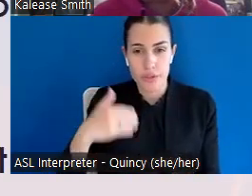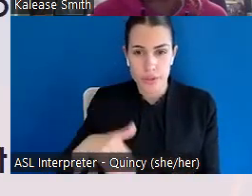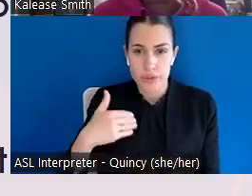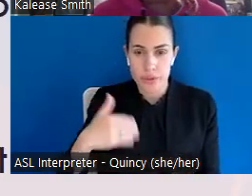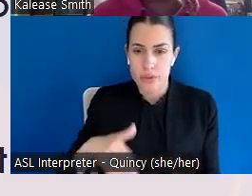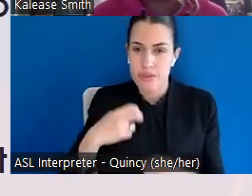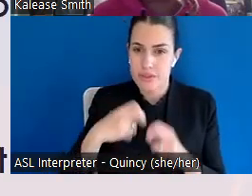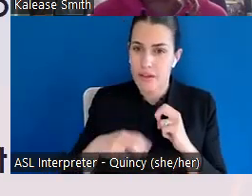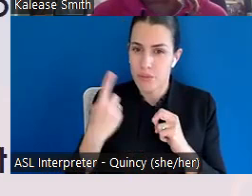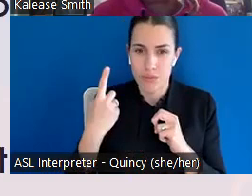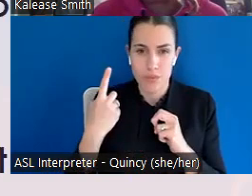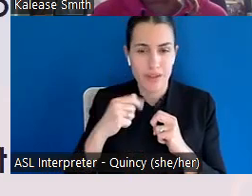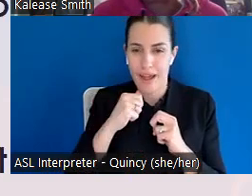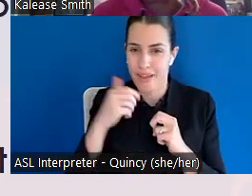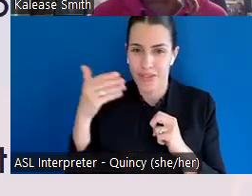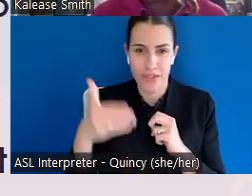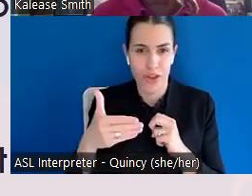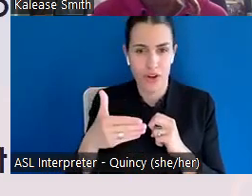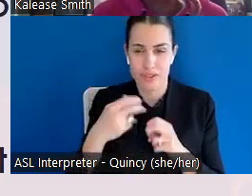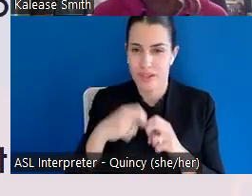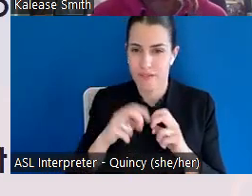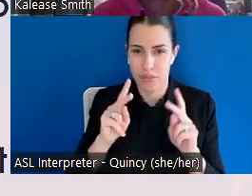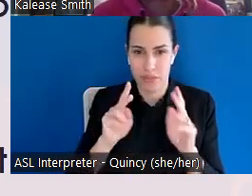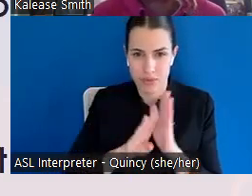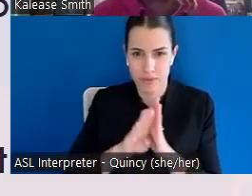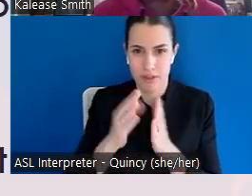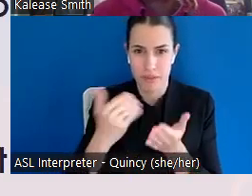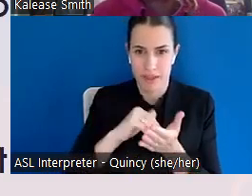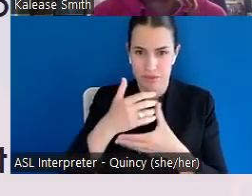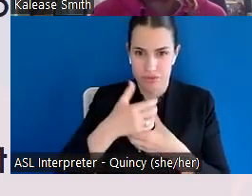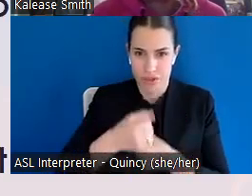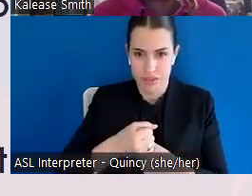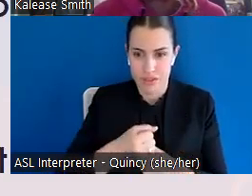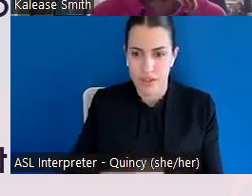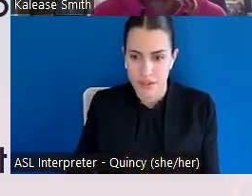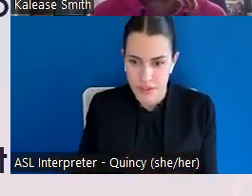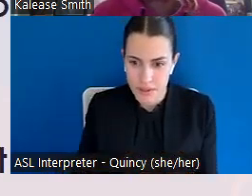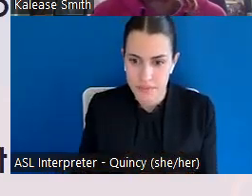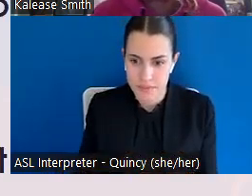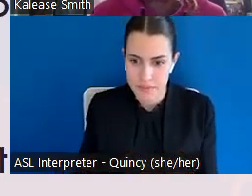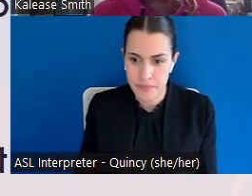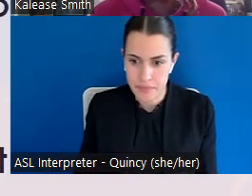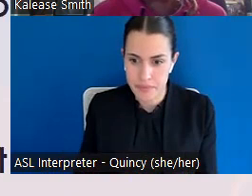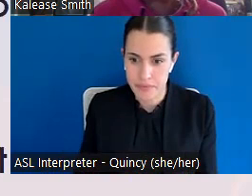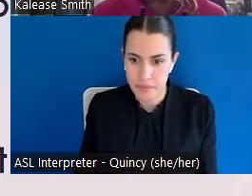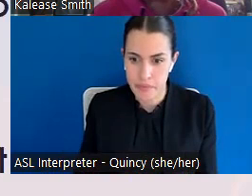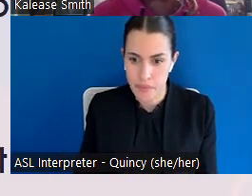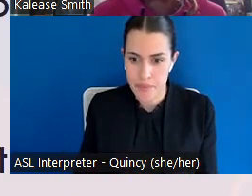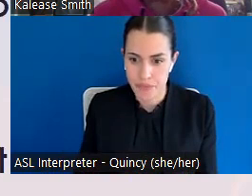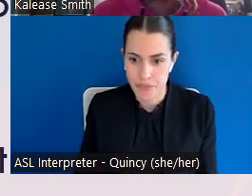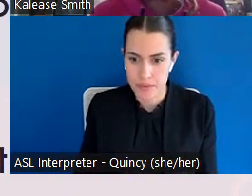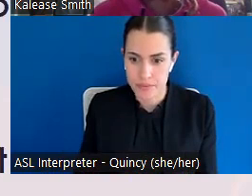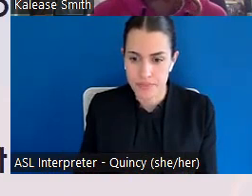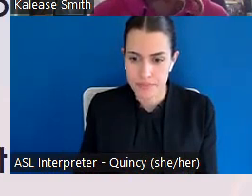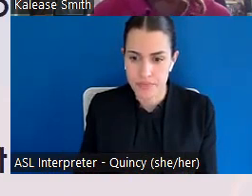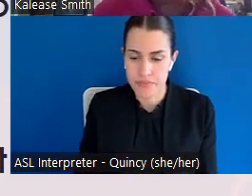is not there, and it's very hard for individuals to trust and to be